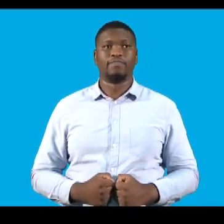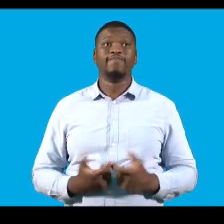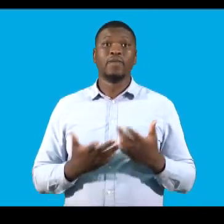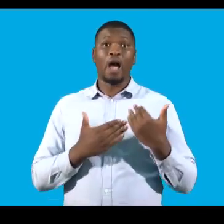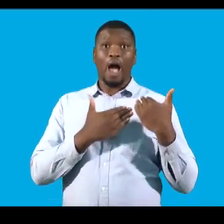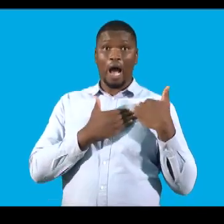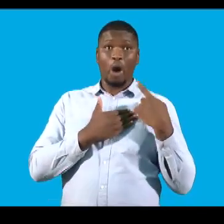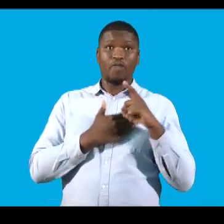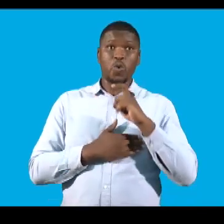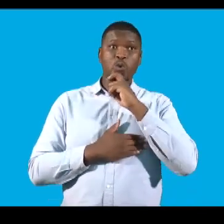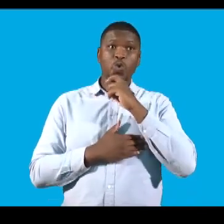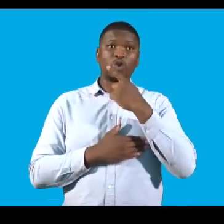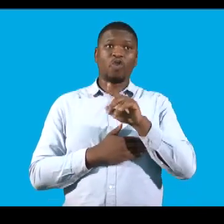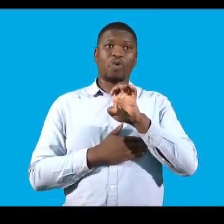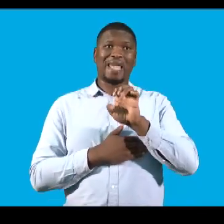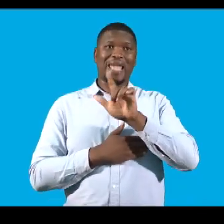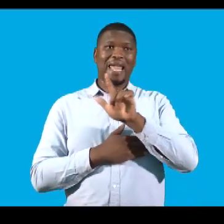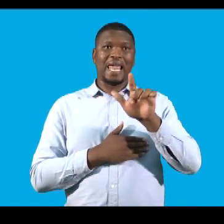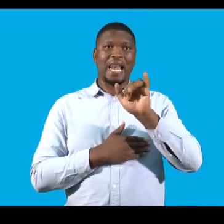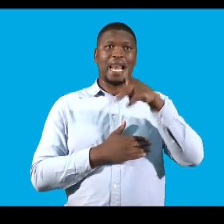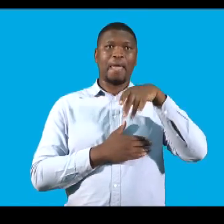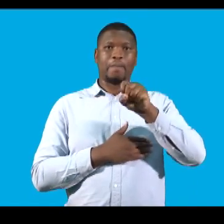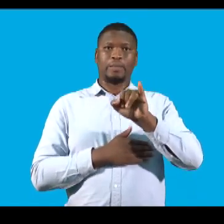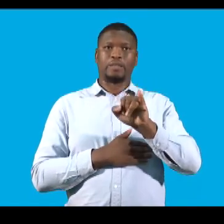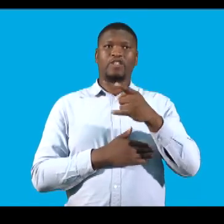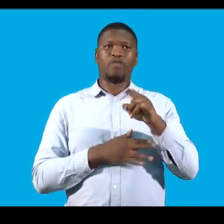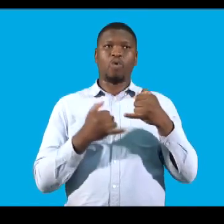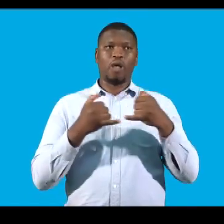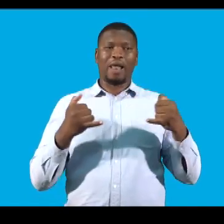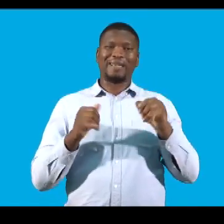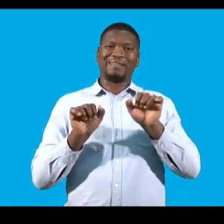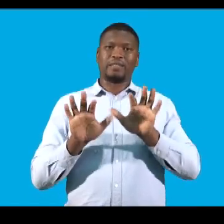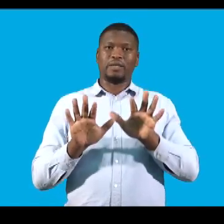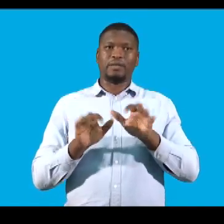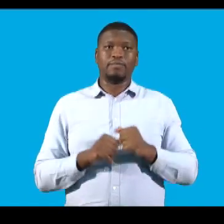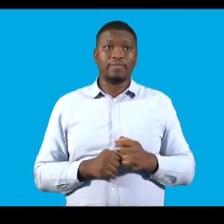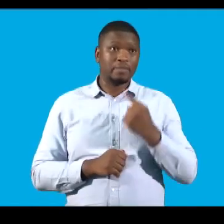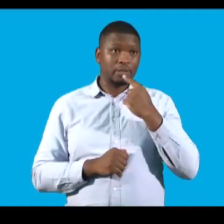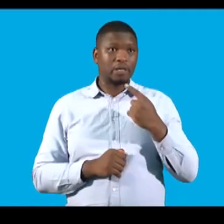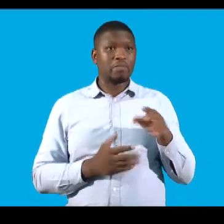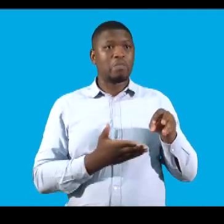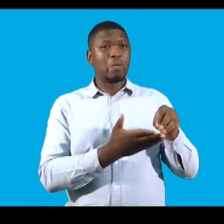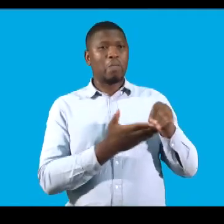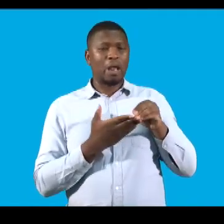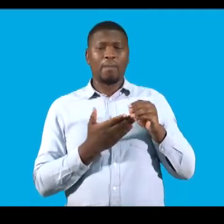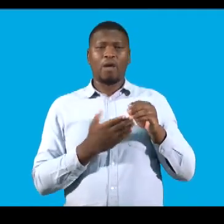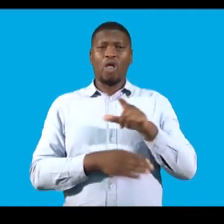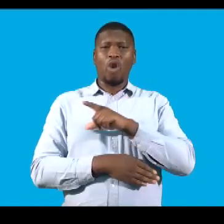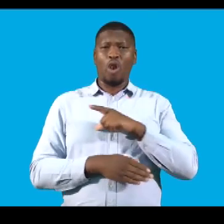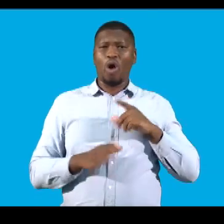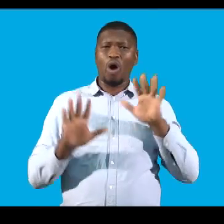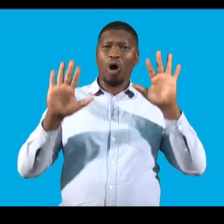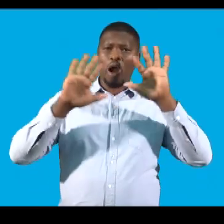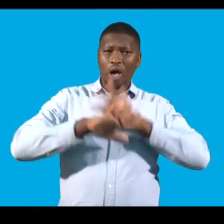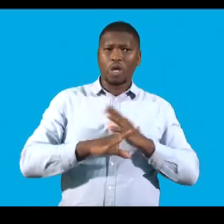Account for the use of the ellipses in line 10. So here, bring me the long night of